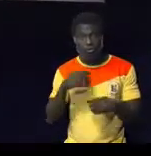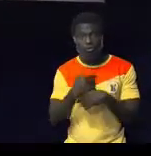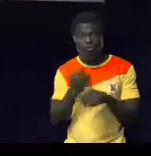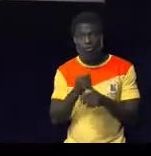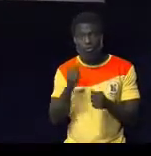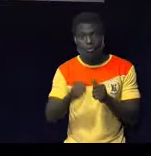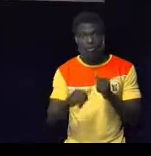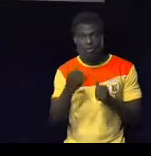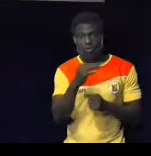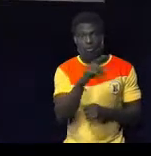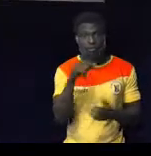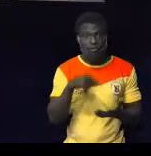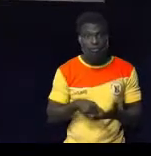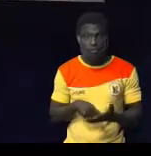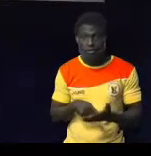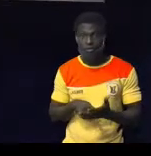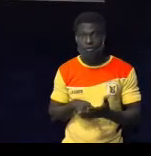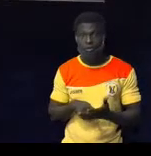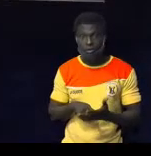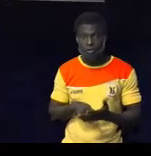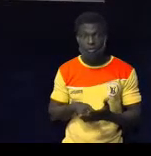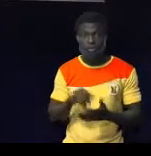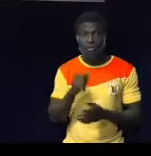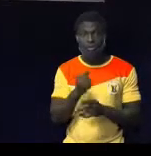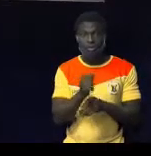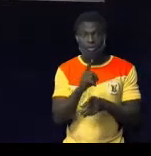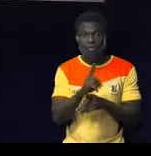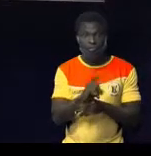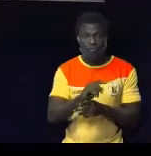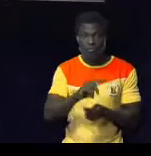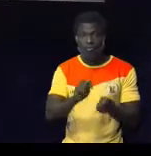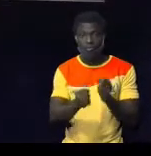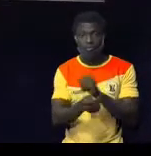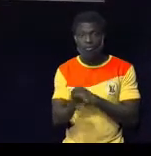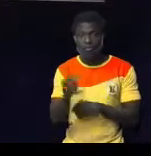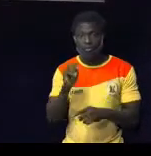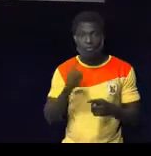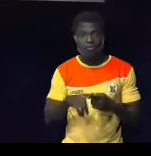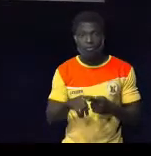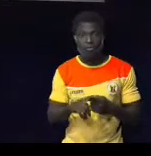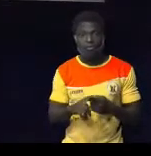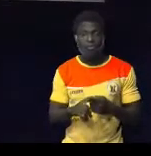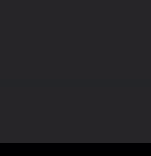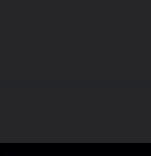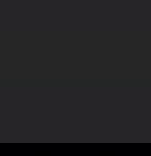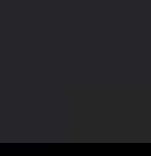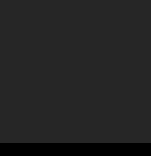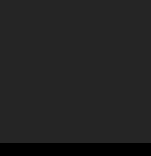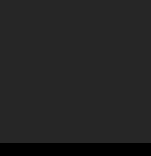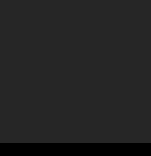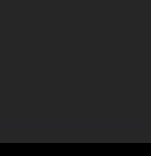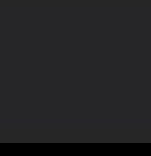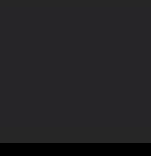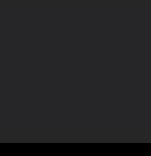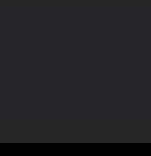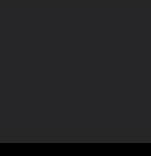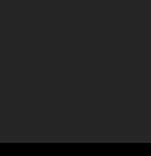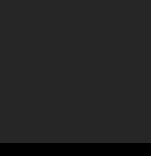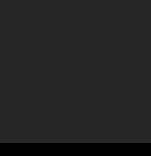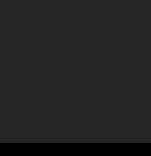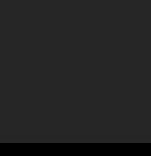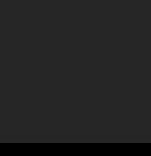You are to make each of these adverbs, turn them to adverbs. Quick,